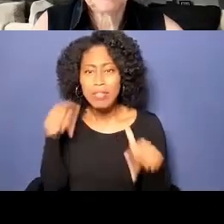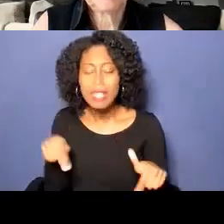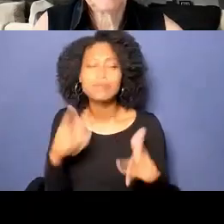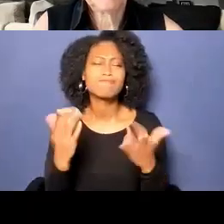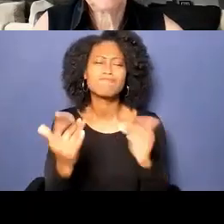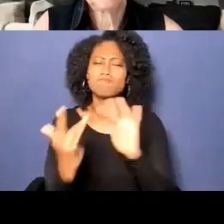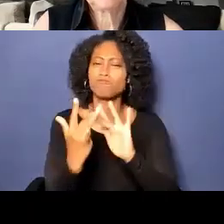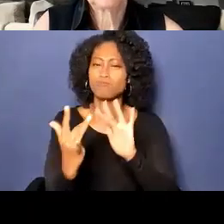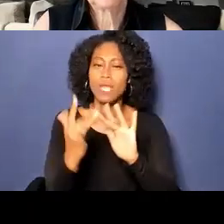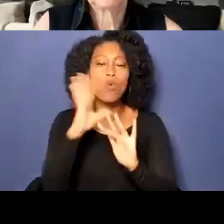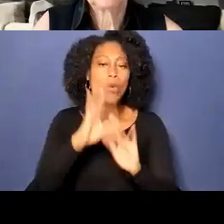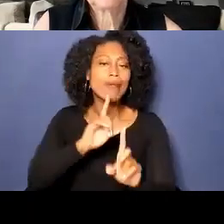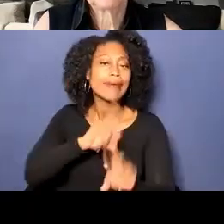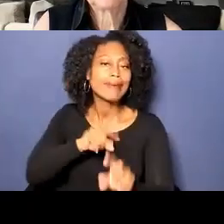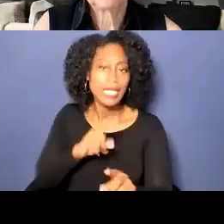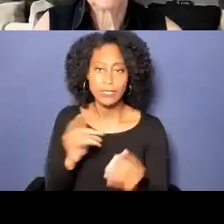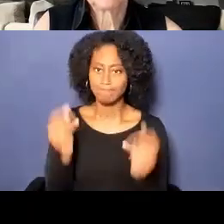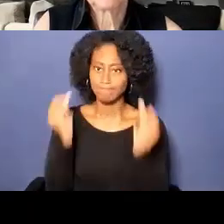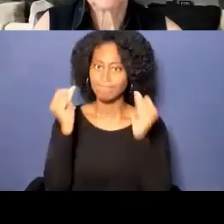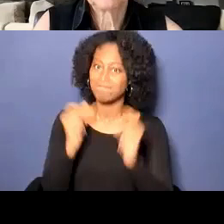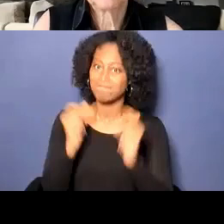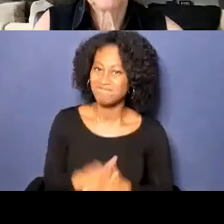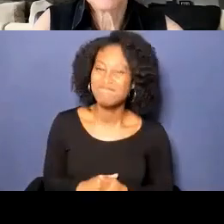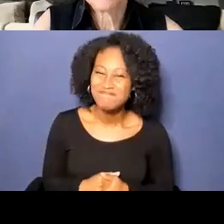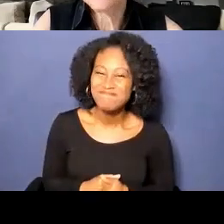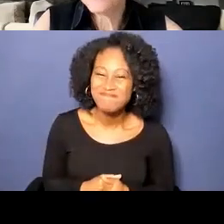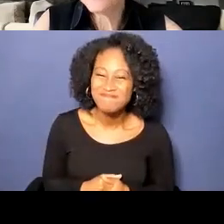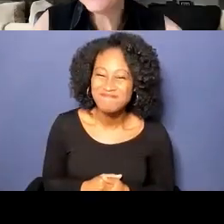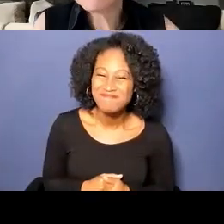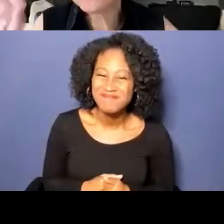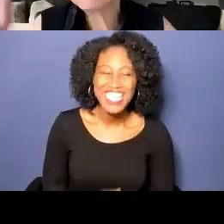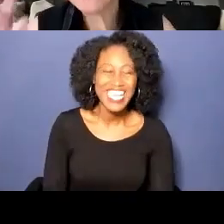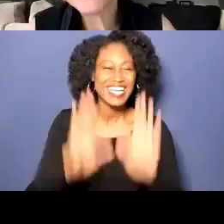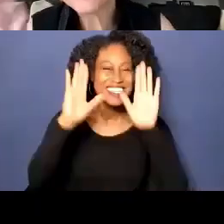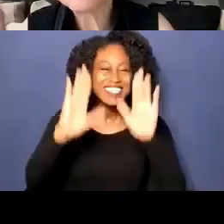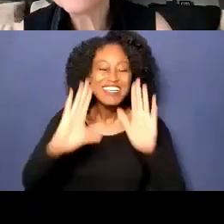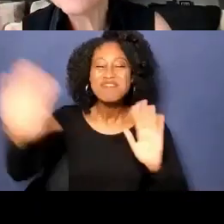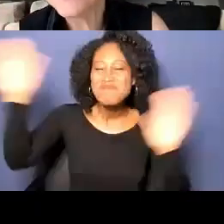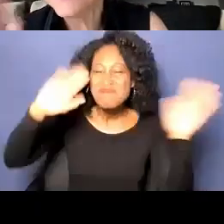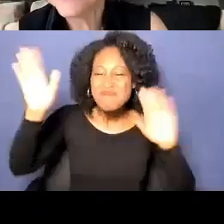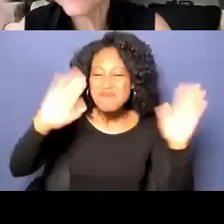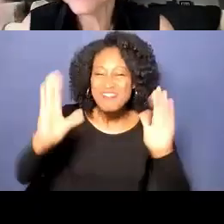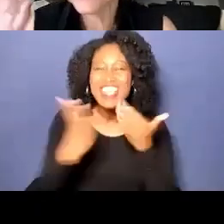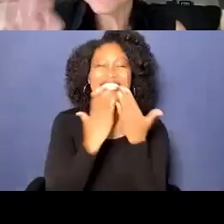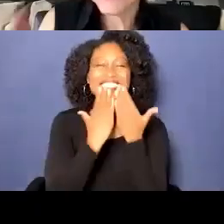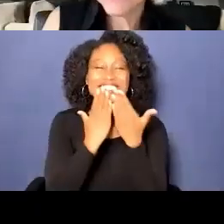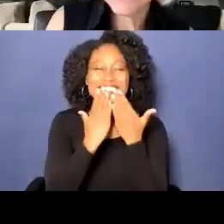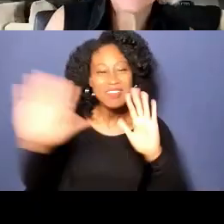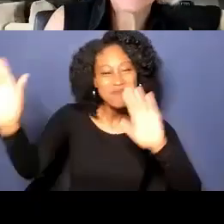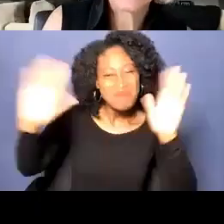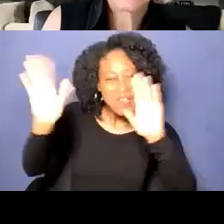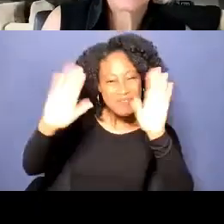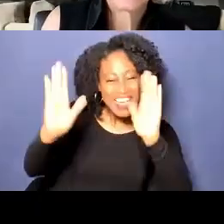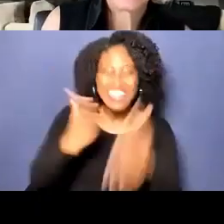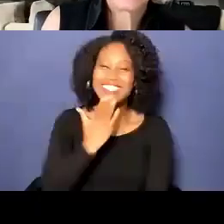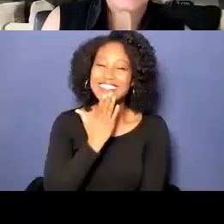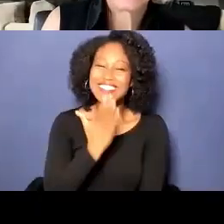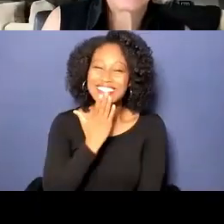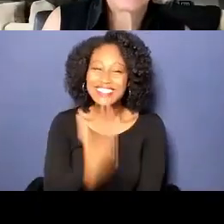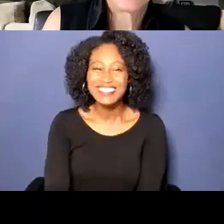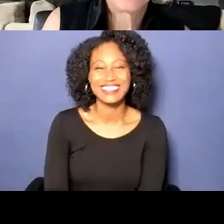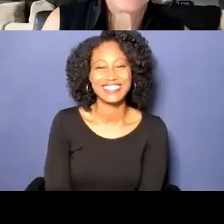address those questions promptly. Great. Bye-bye, everyone. Bye. Thanks. Thanks.